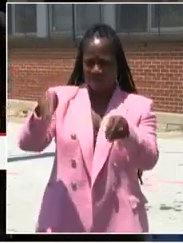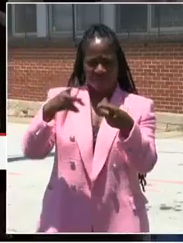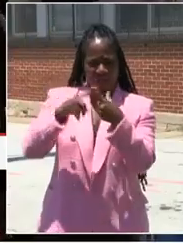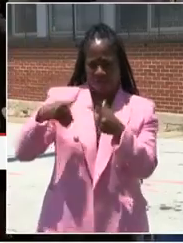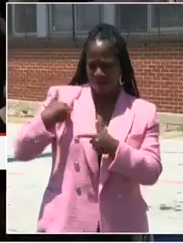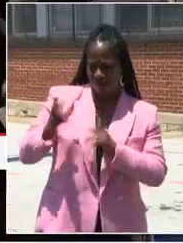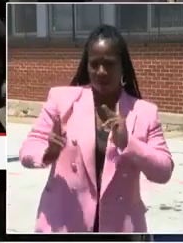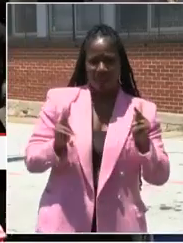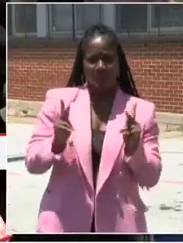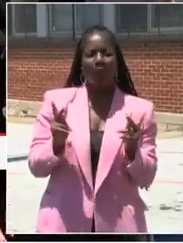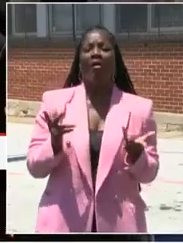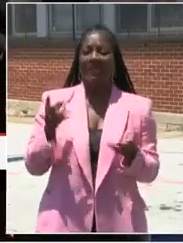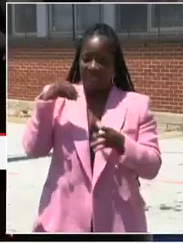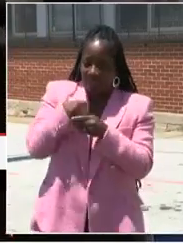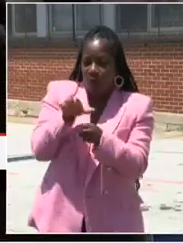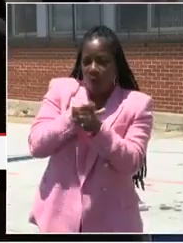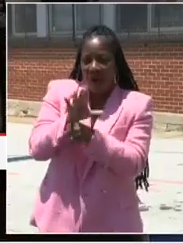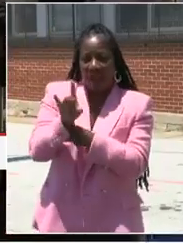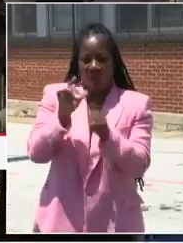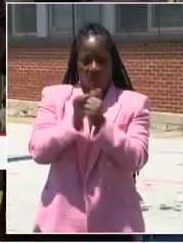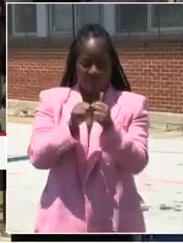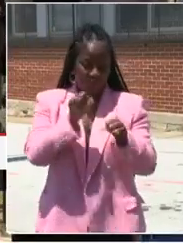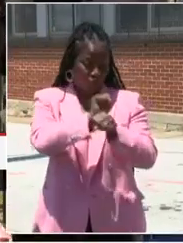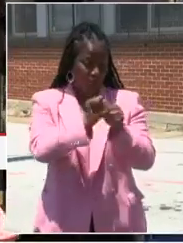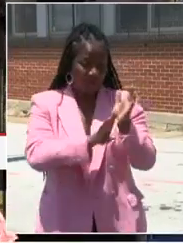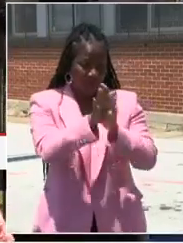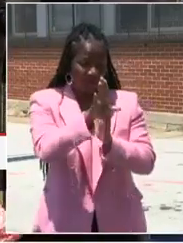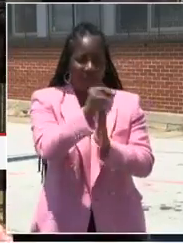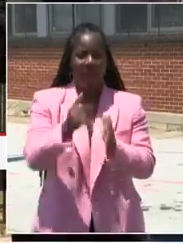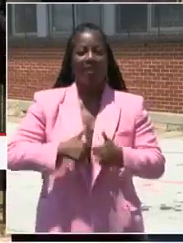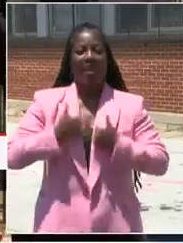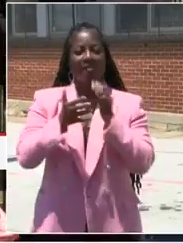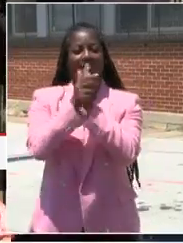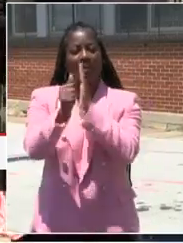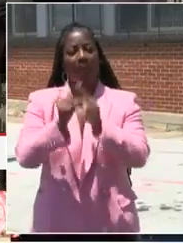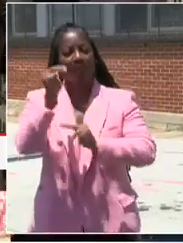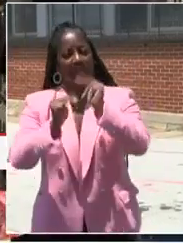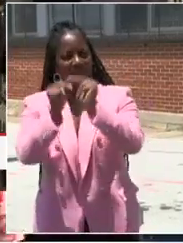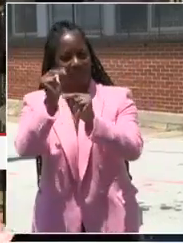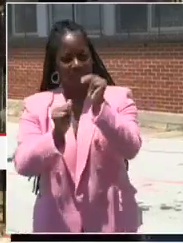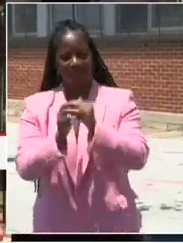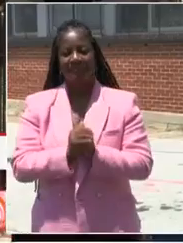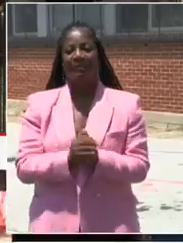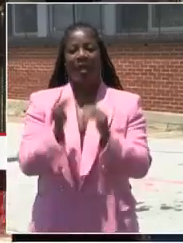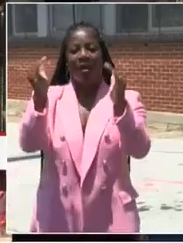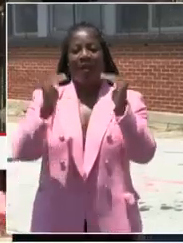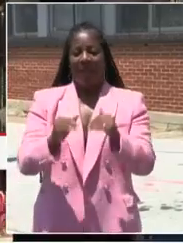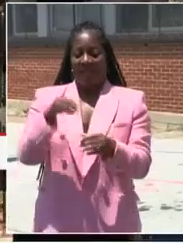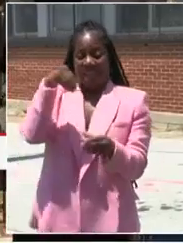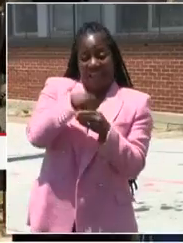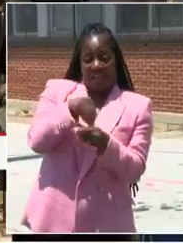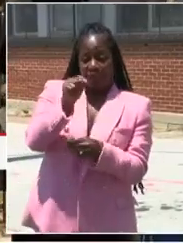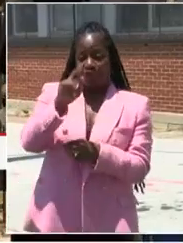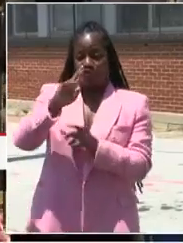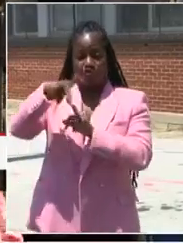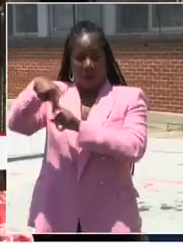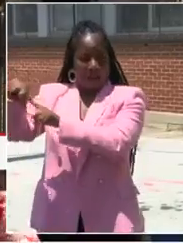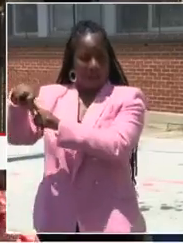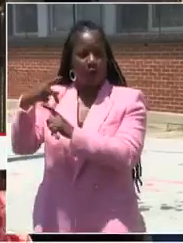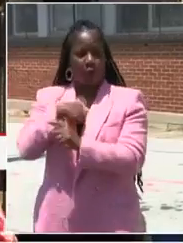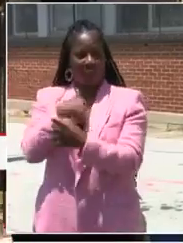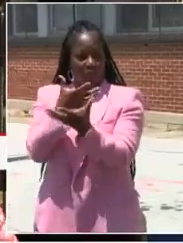adults in Ward 8 with job development and life skills building. In Trap We Trust, a young